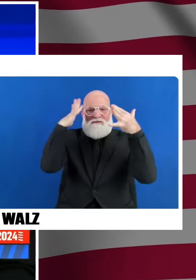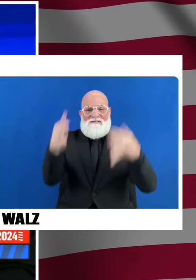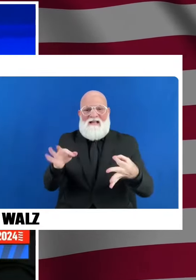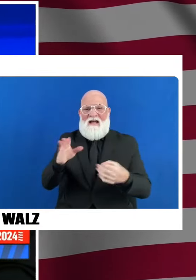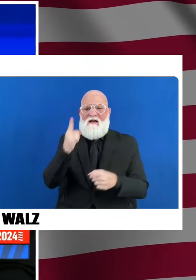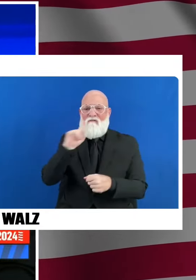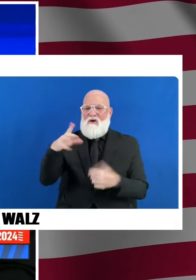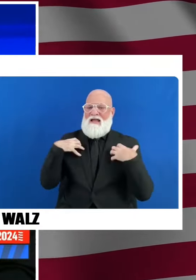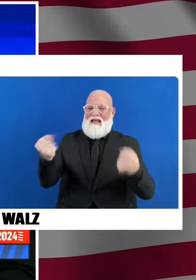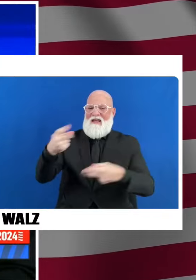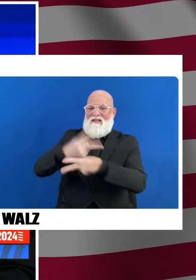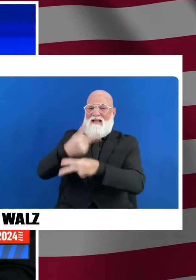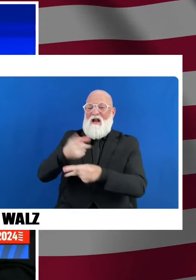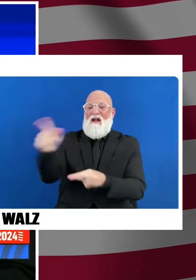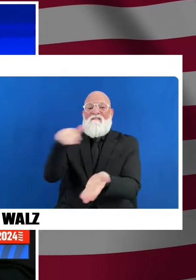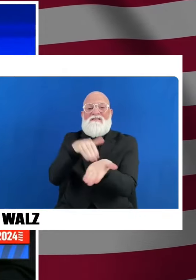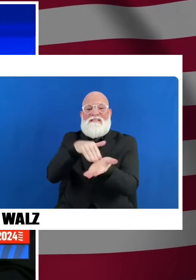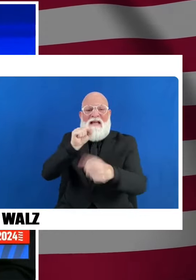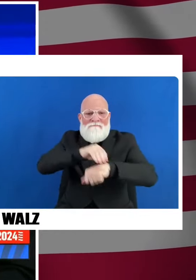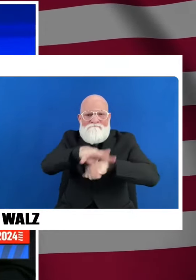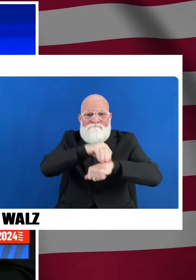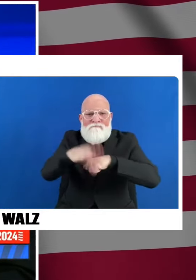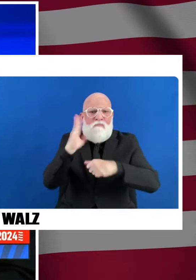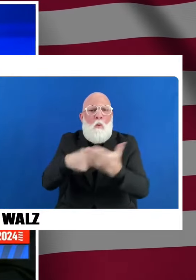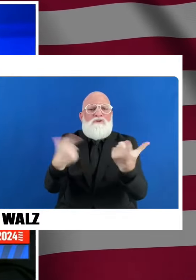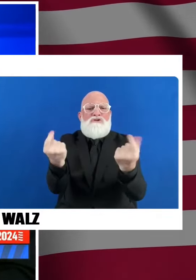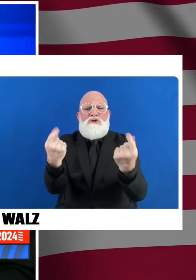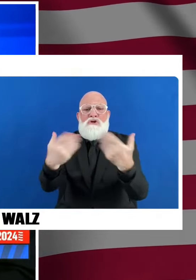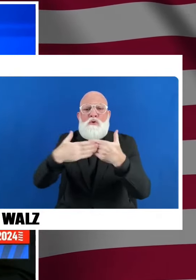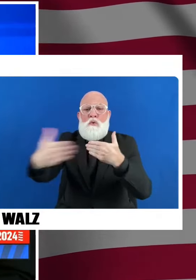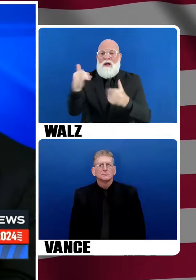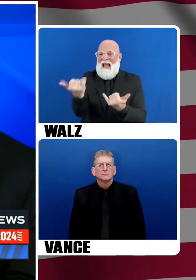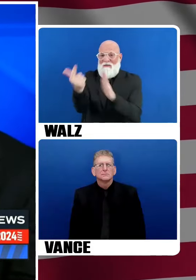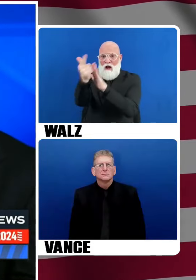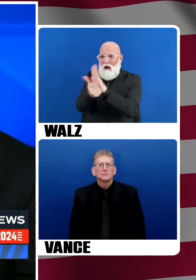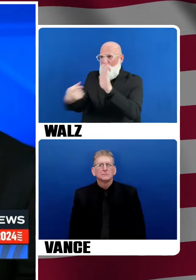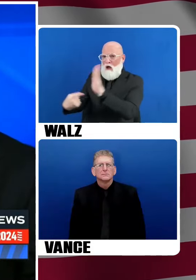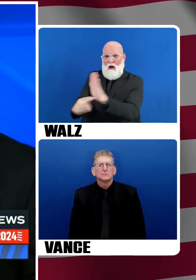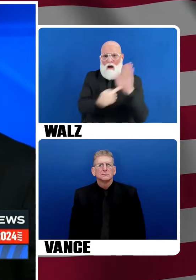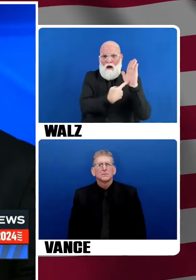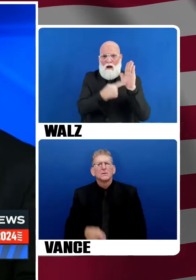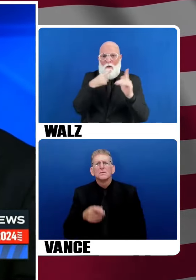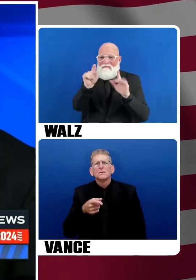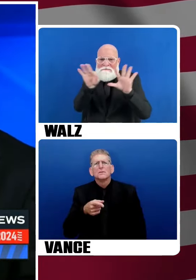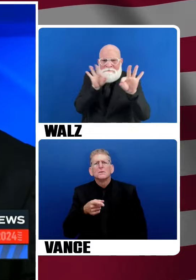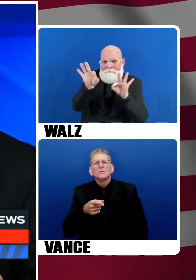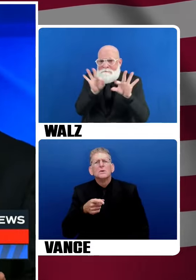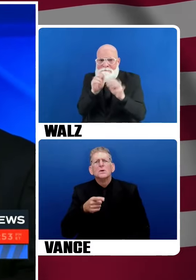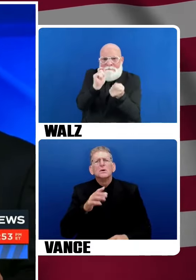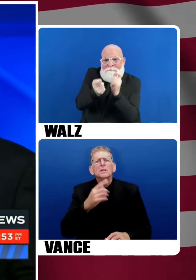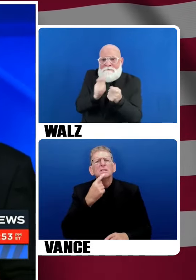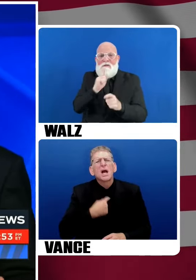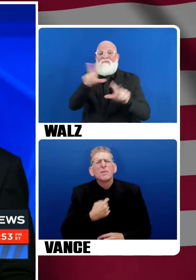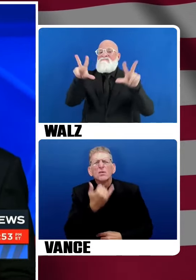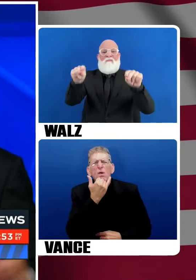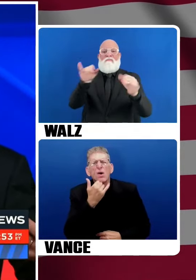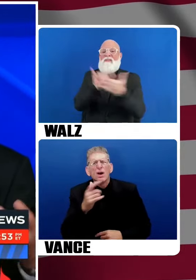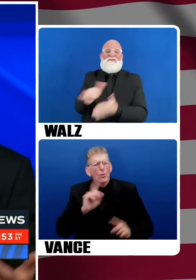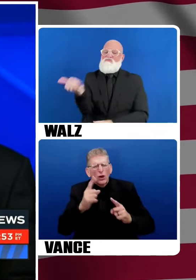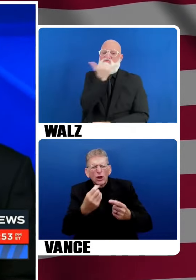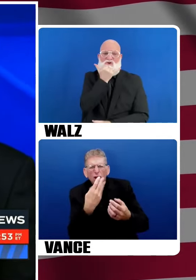Trying to distort the way a law is written to try and make a point, that's not it at all. What was I wrong about, Governor? Please tell me, what was I wrong about? That is not the way the law is written.